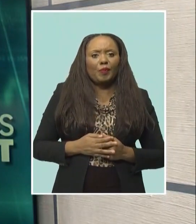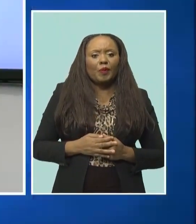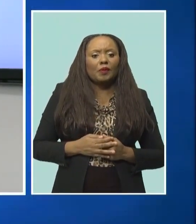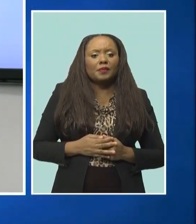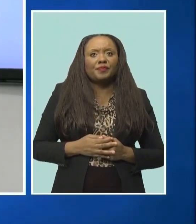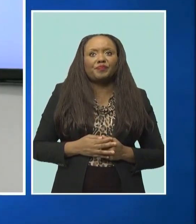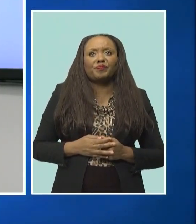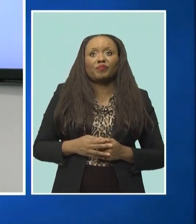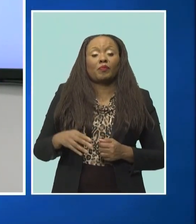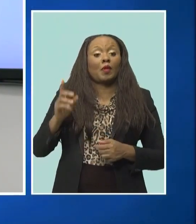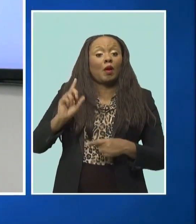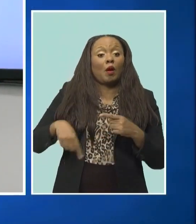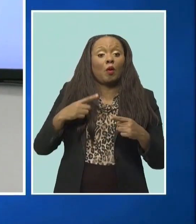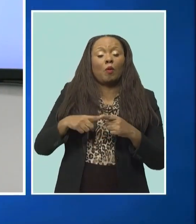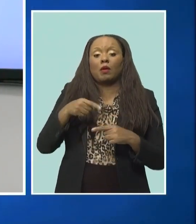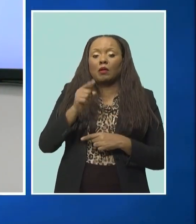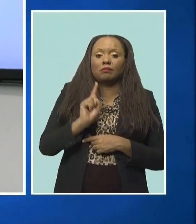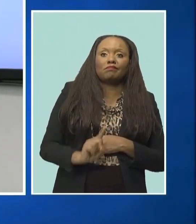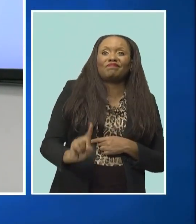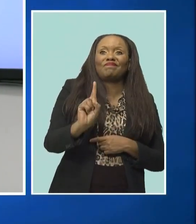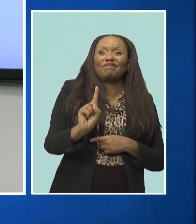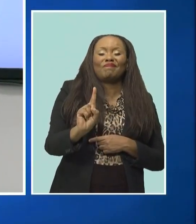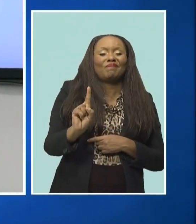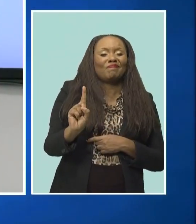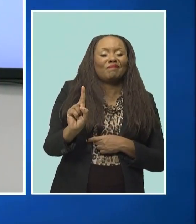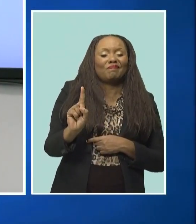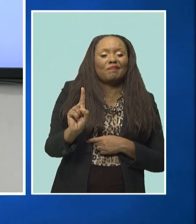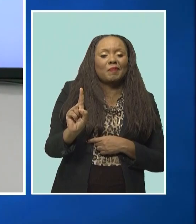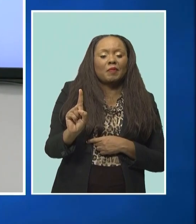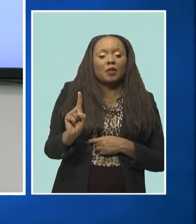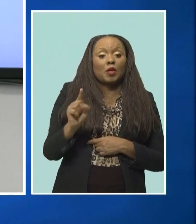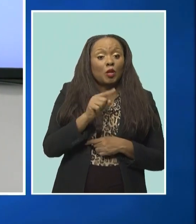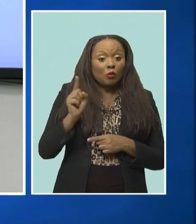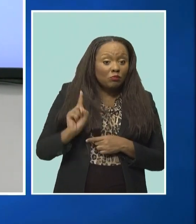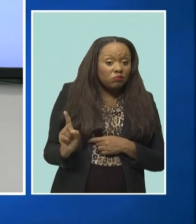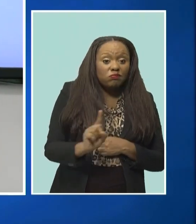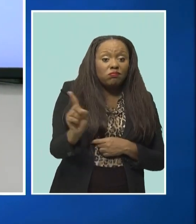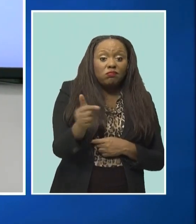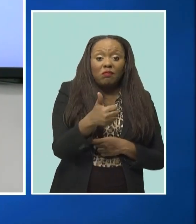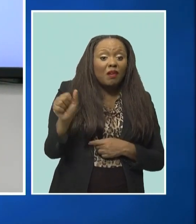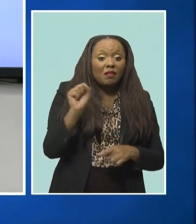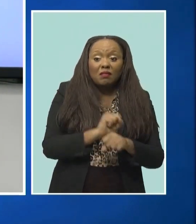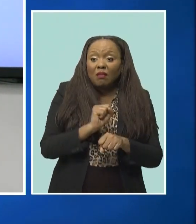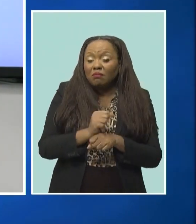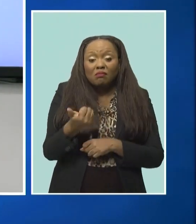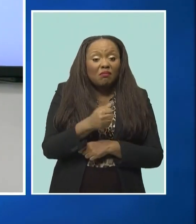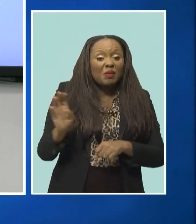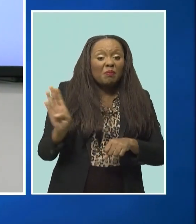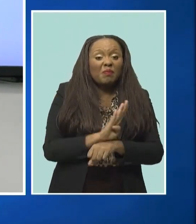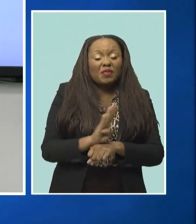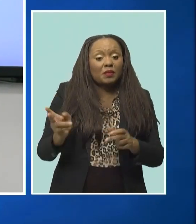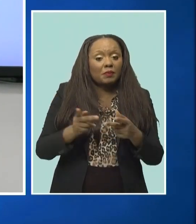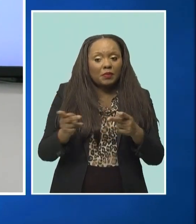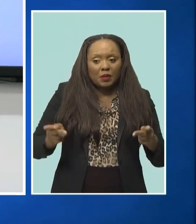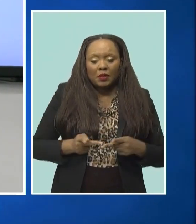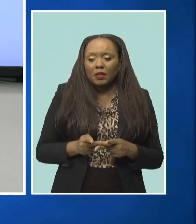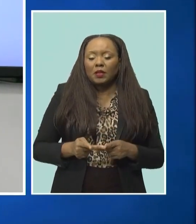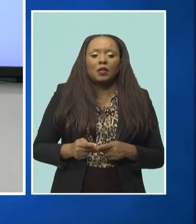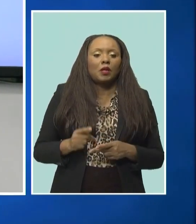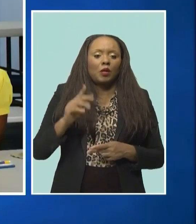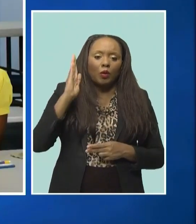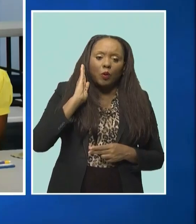more of our projects. Based on the results of our most recent club survey, which was done this year,